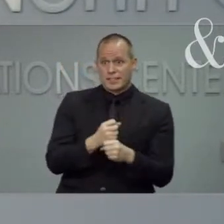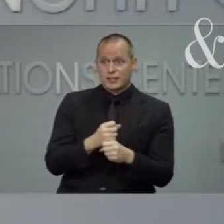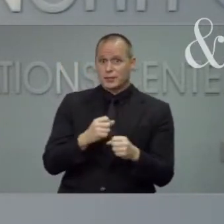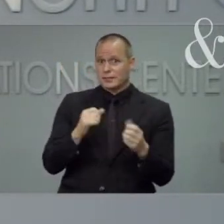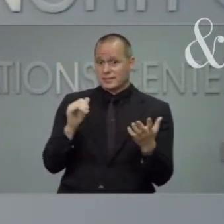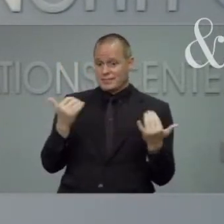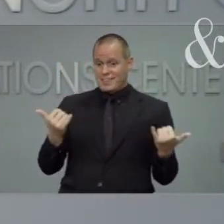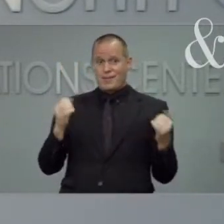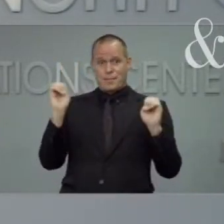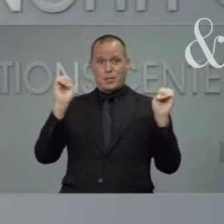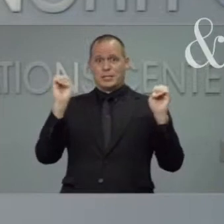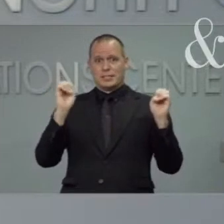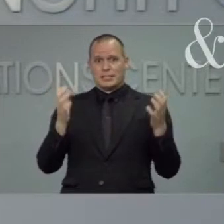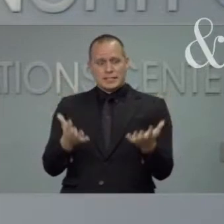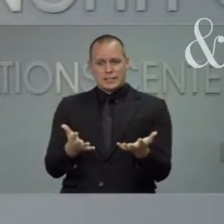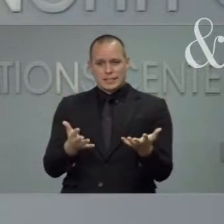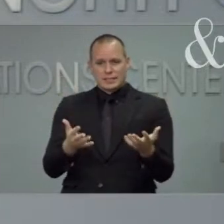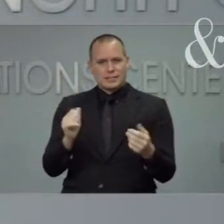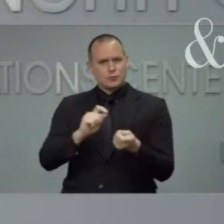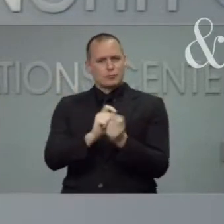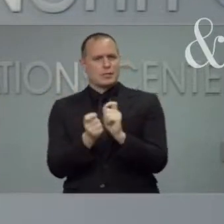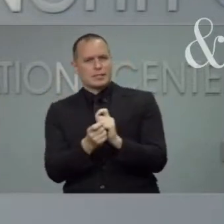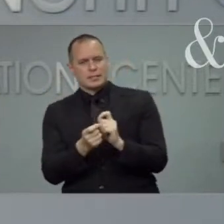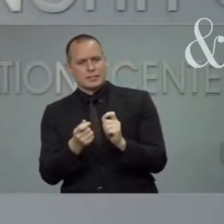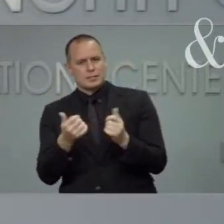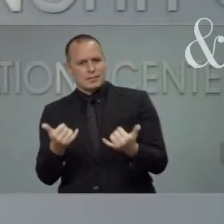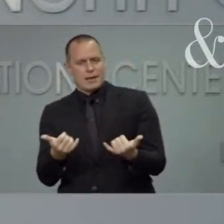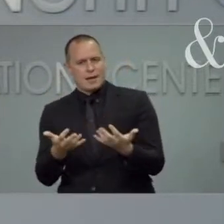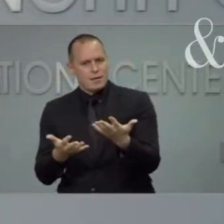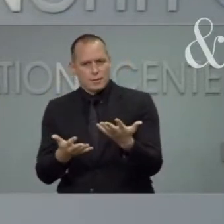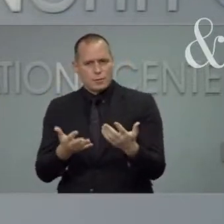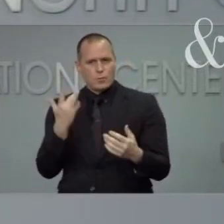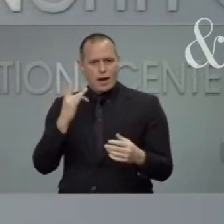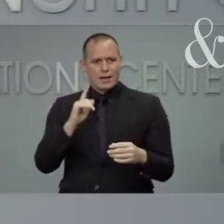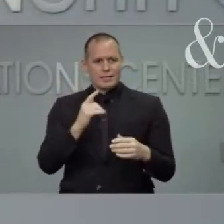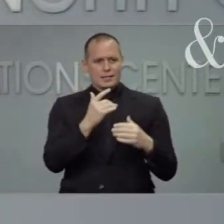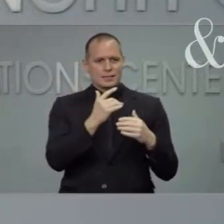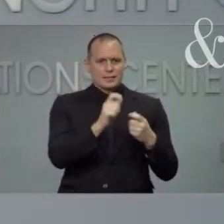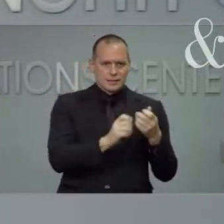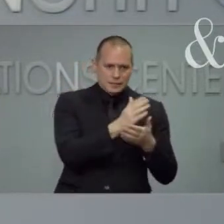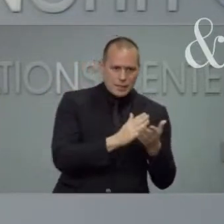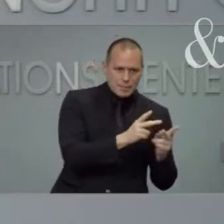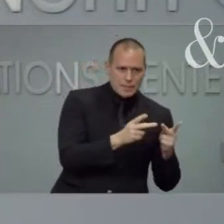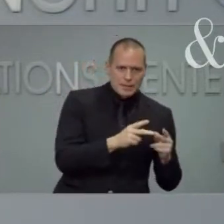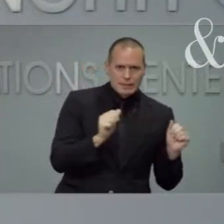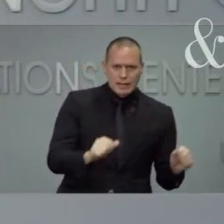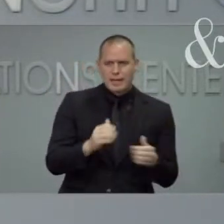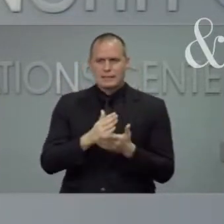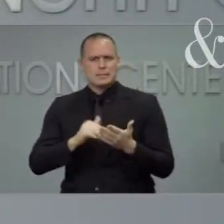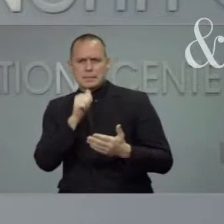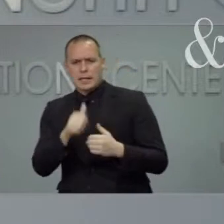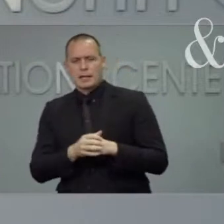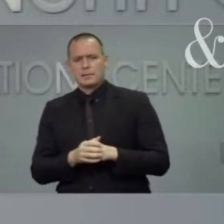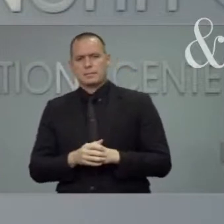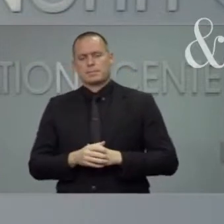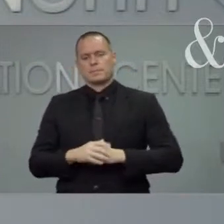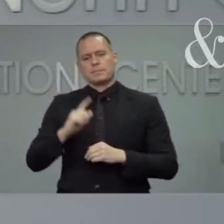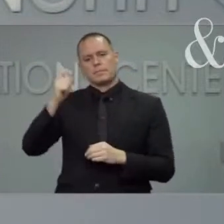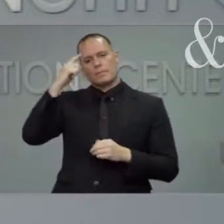emergency? Well, first, on outdoors at 100% for some of the